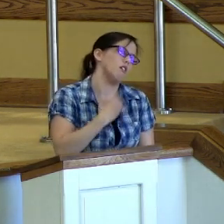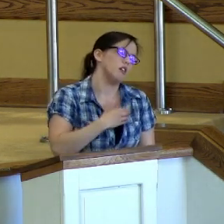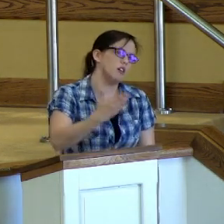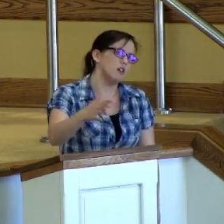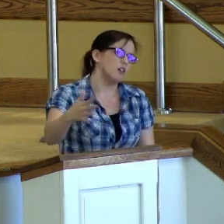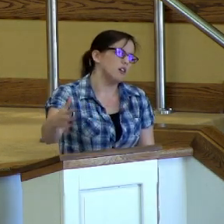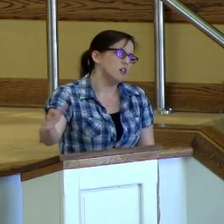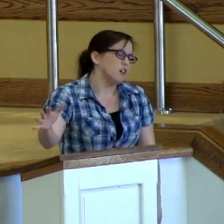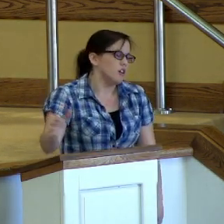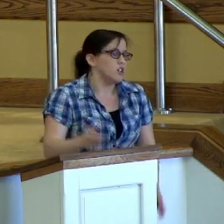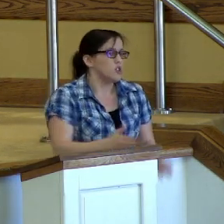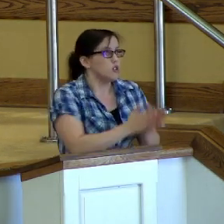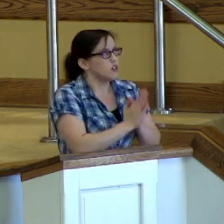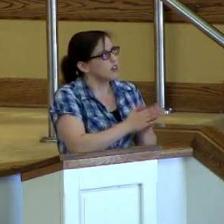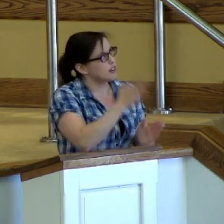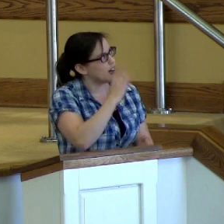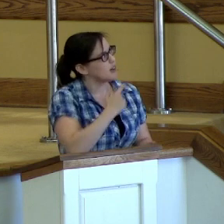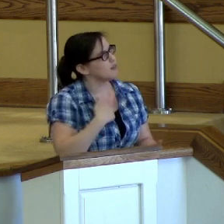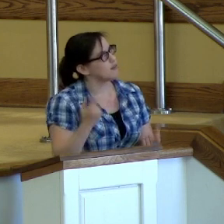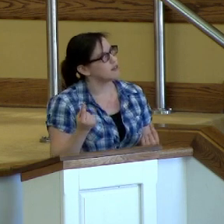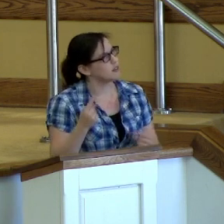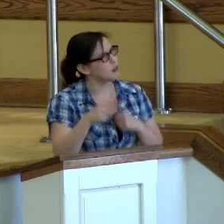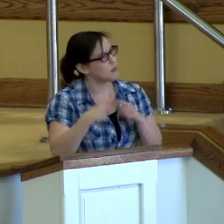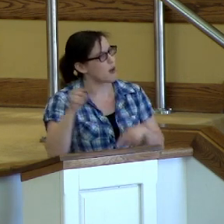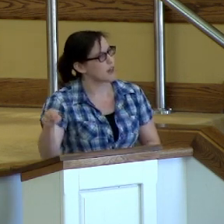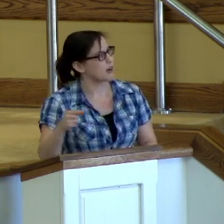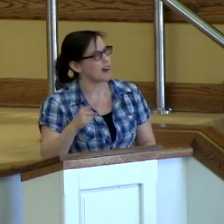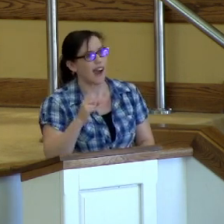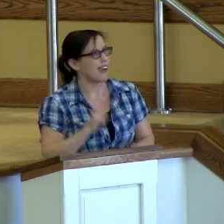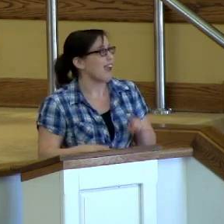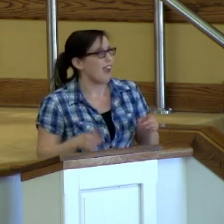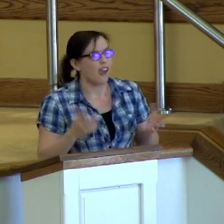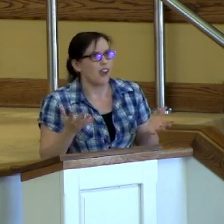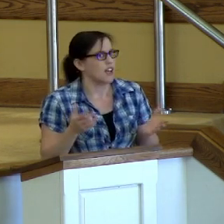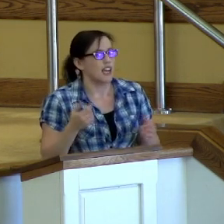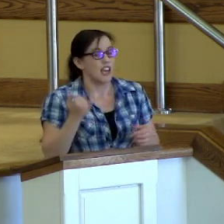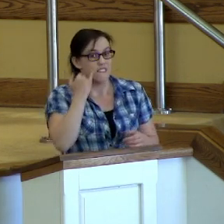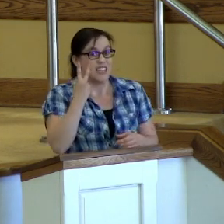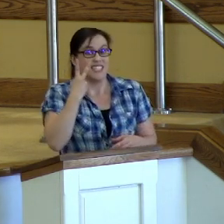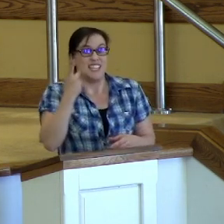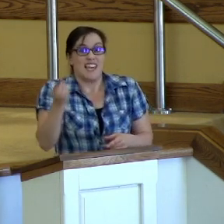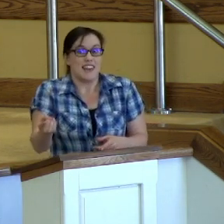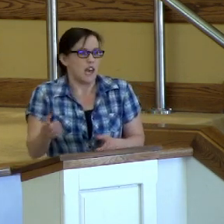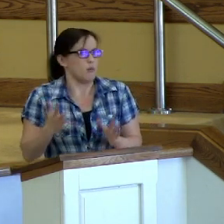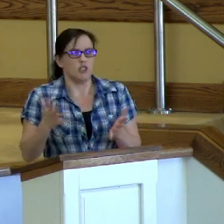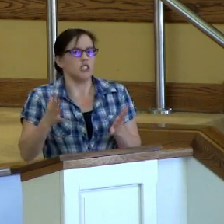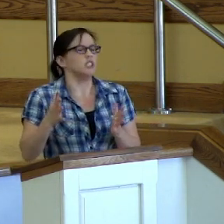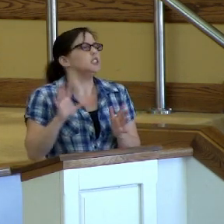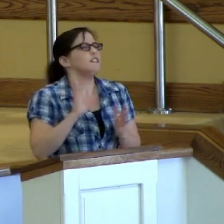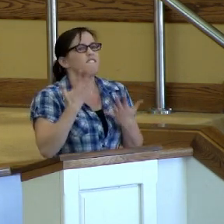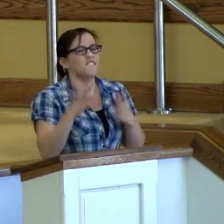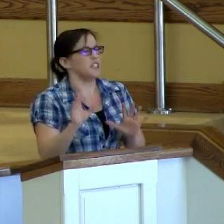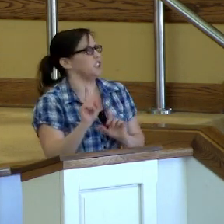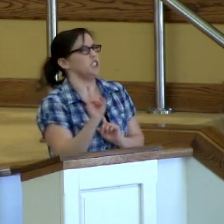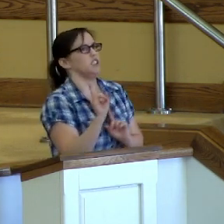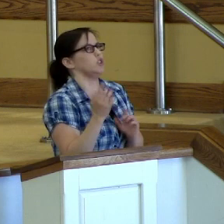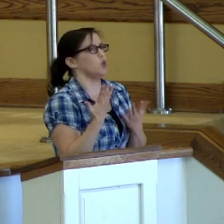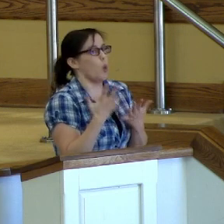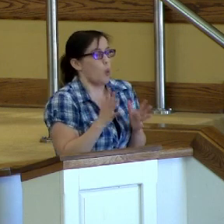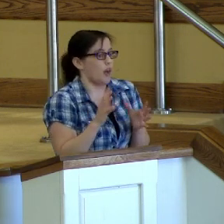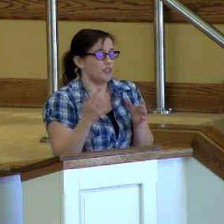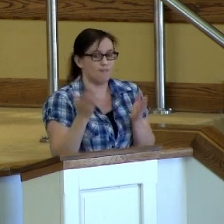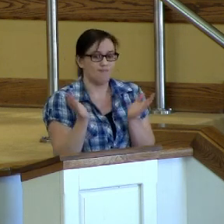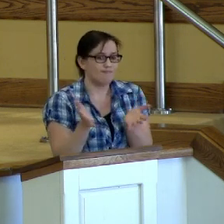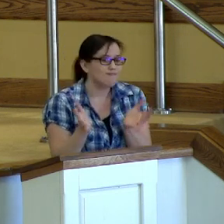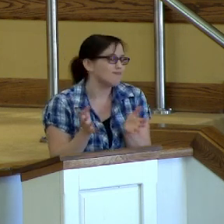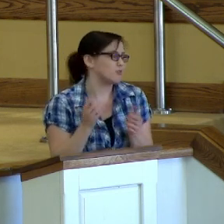to God and said, what do I do with these people, God? I can't stand them. I can't stand them. Every time I turn around, they're just jabbing me in the back, doing all this stuff.